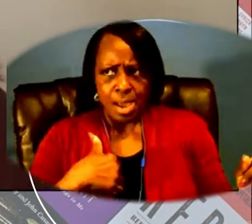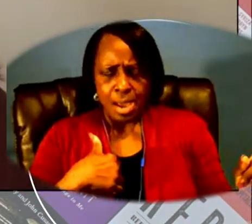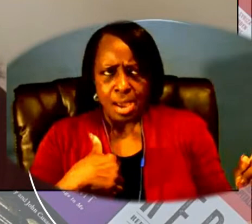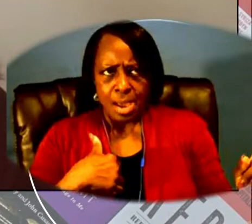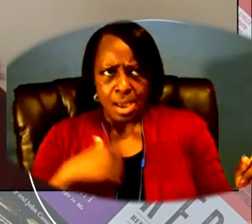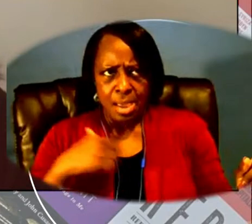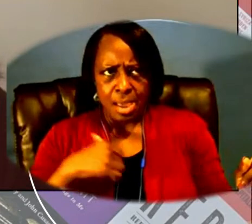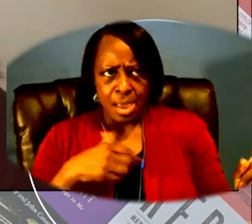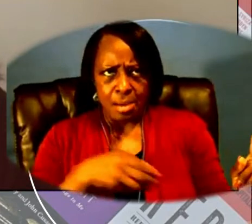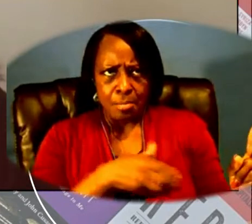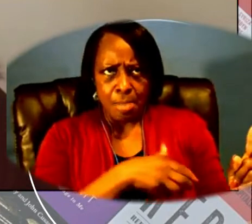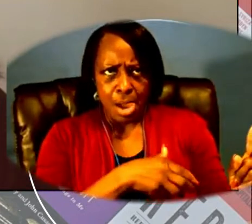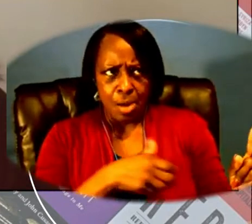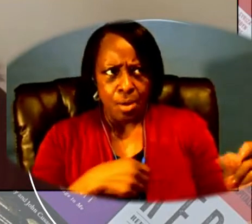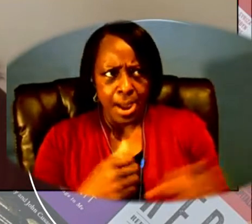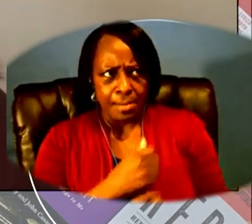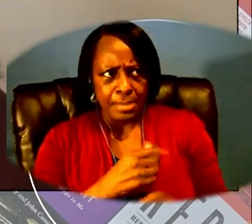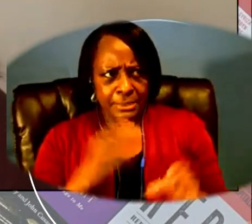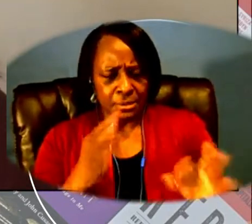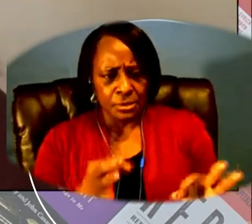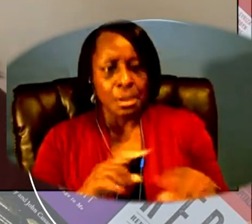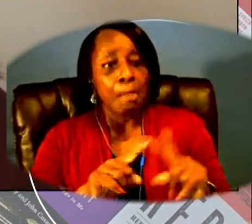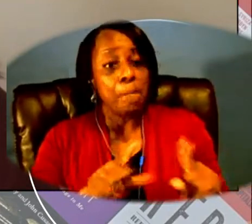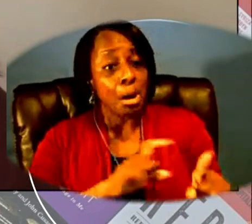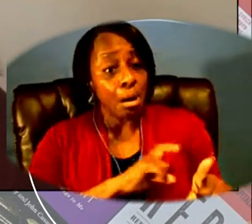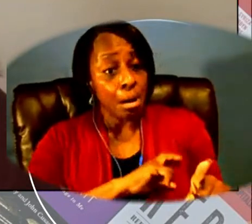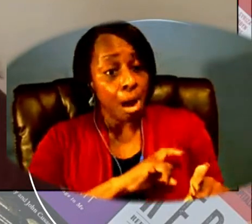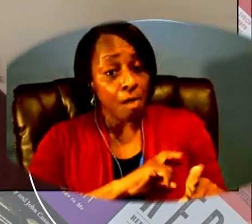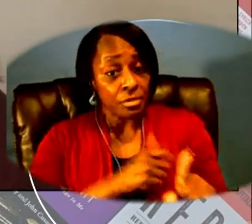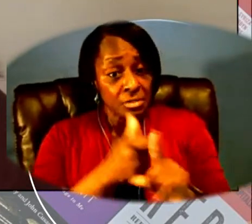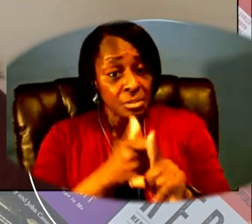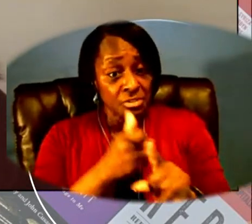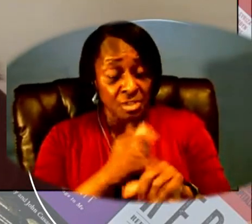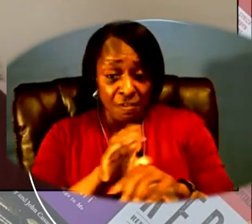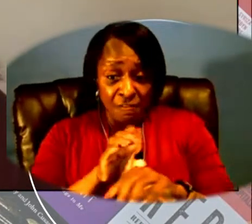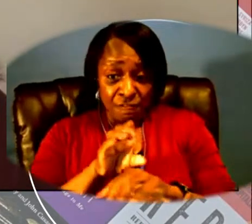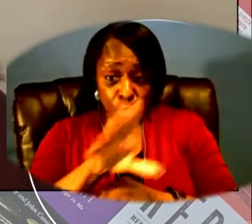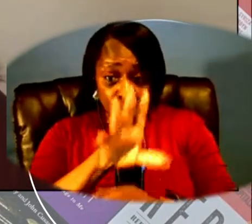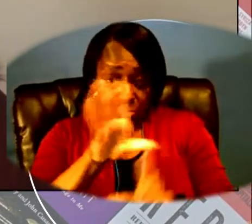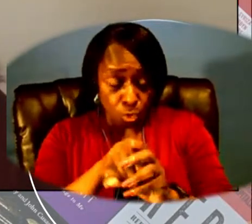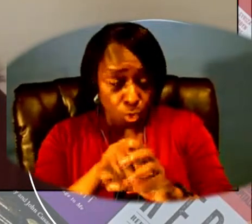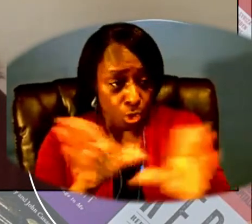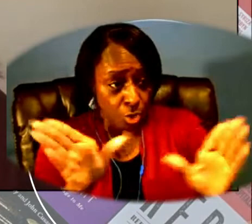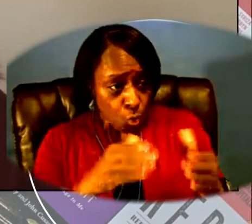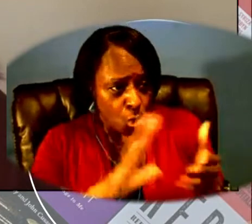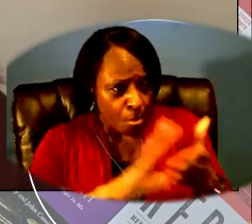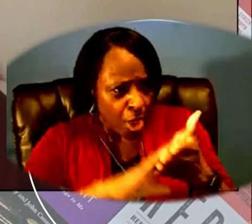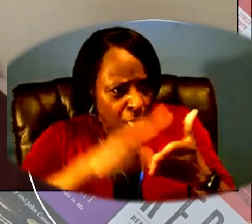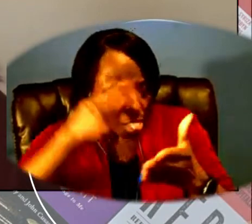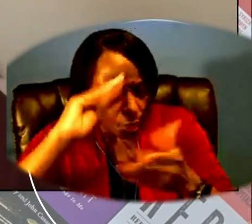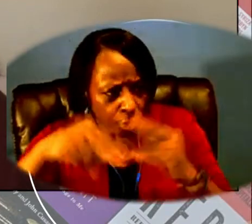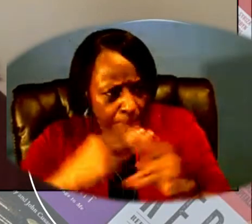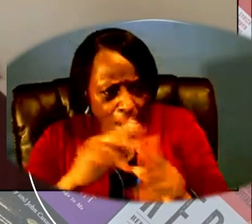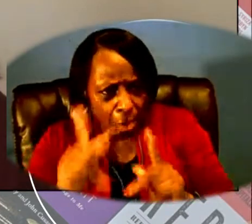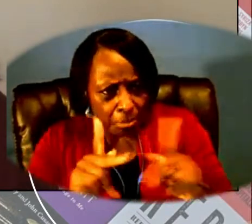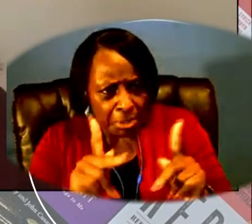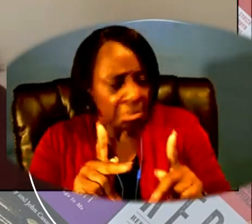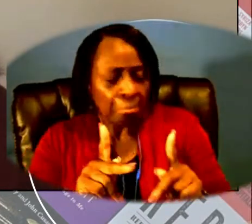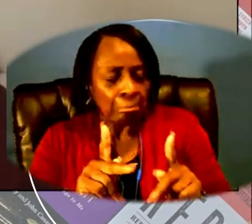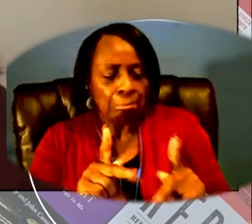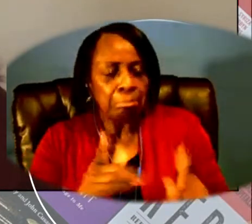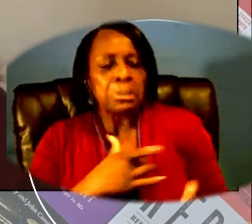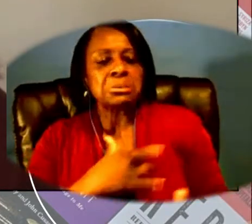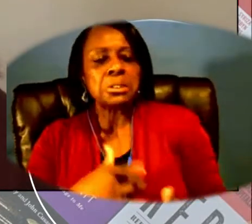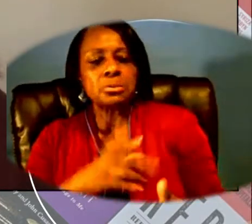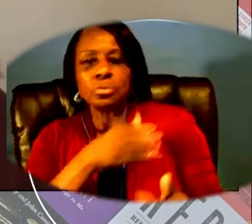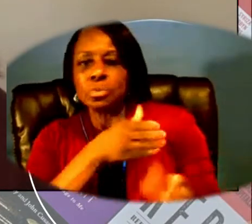decisions. Officers aren't forced to sit in a room and learn about anything more than did you have gun training this month or